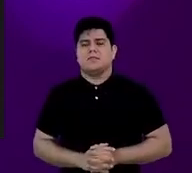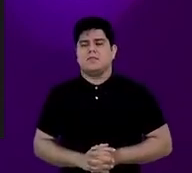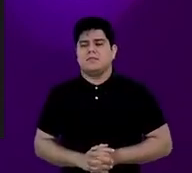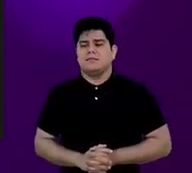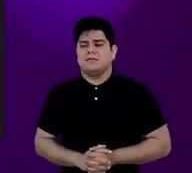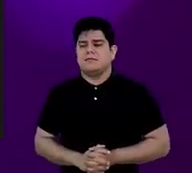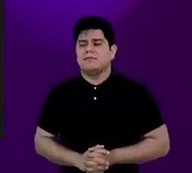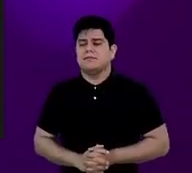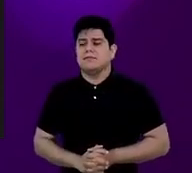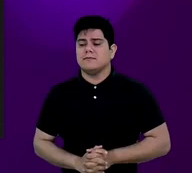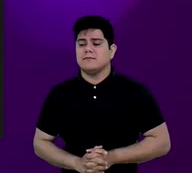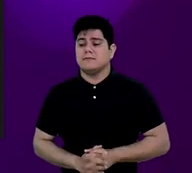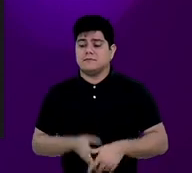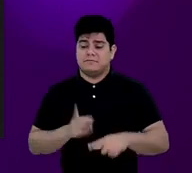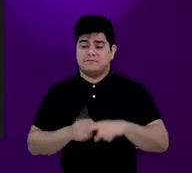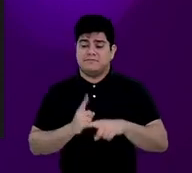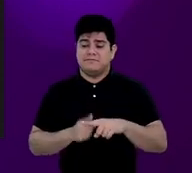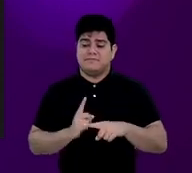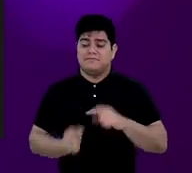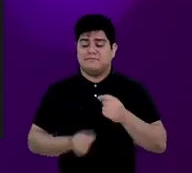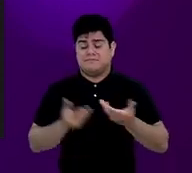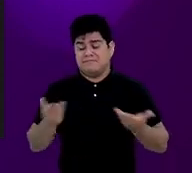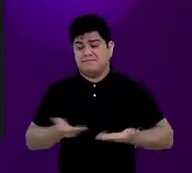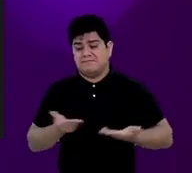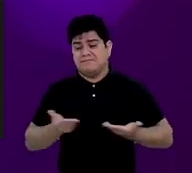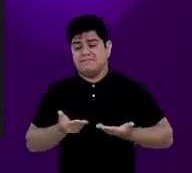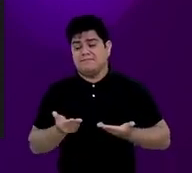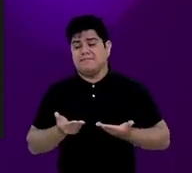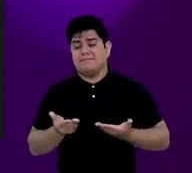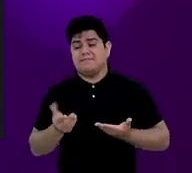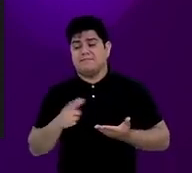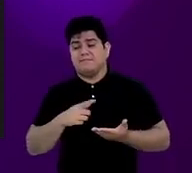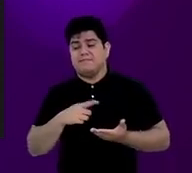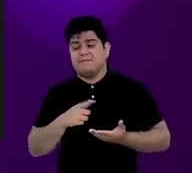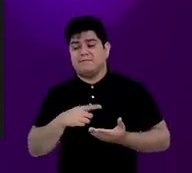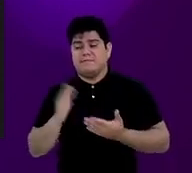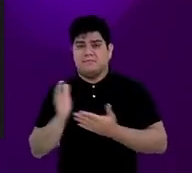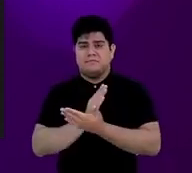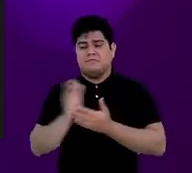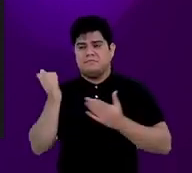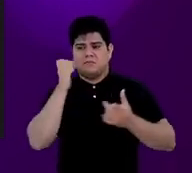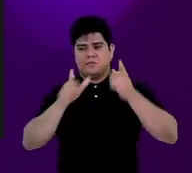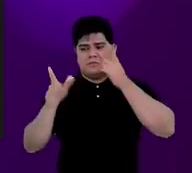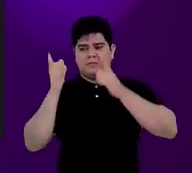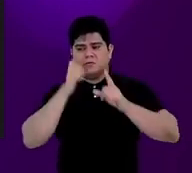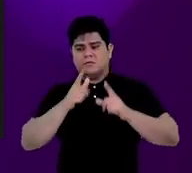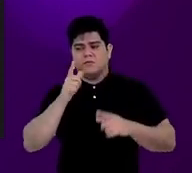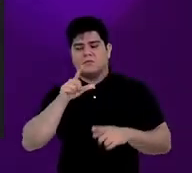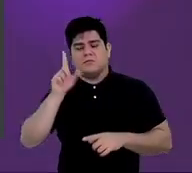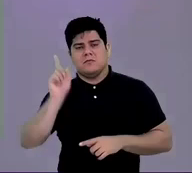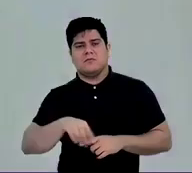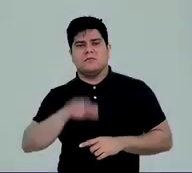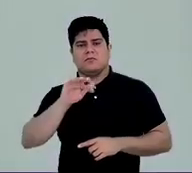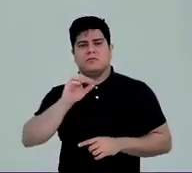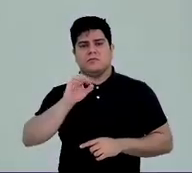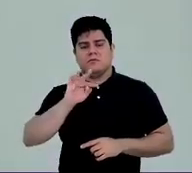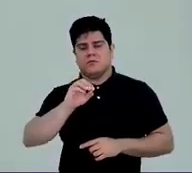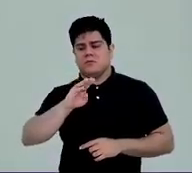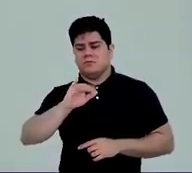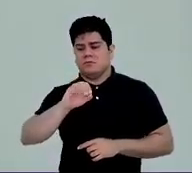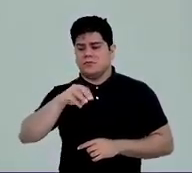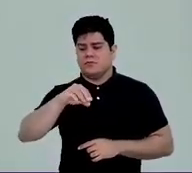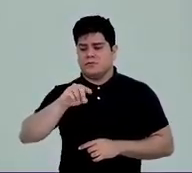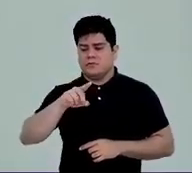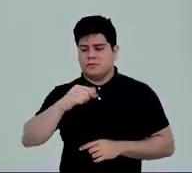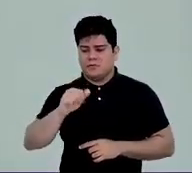progress in the photobiomodulation by the side of the technology and the digitalization. And that is what I will